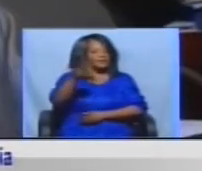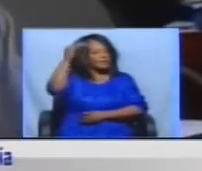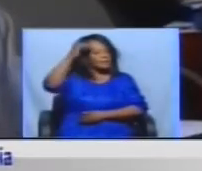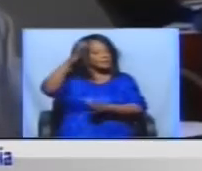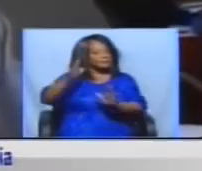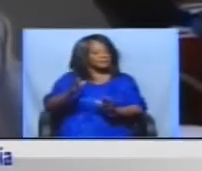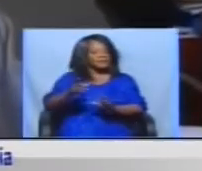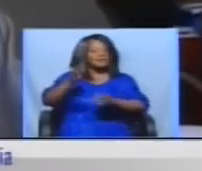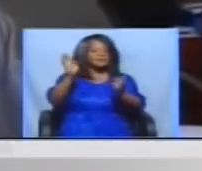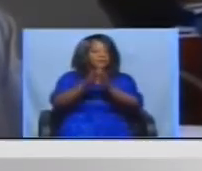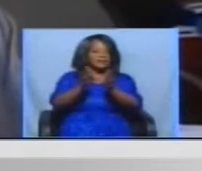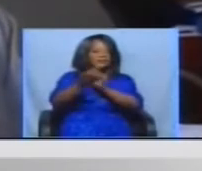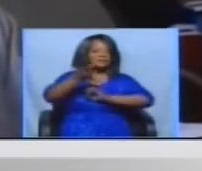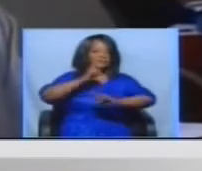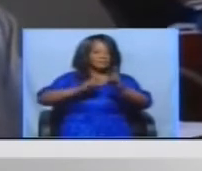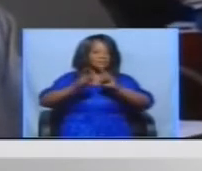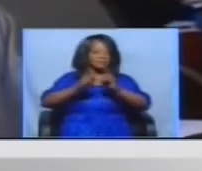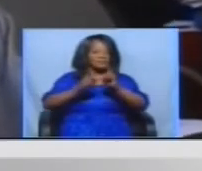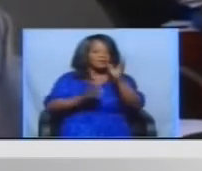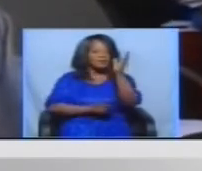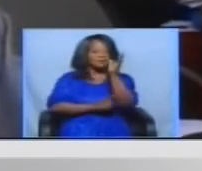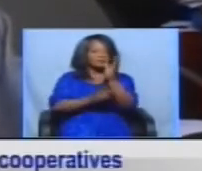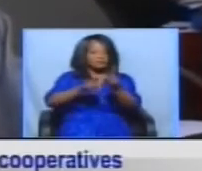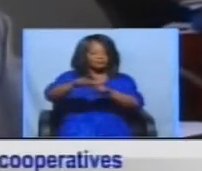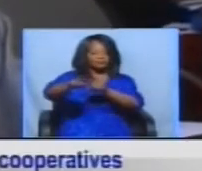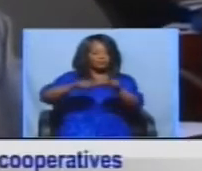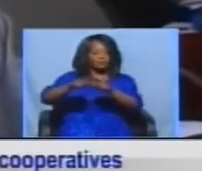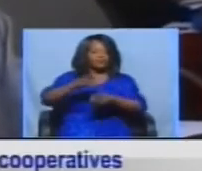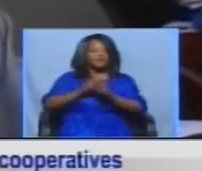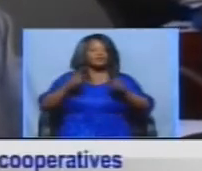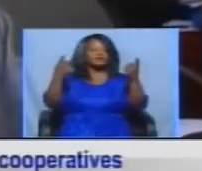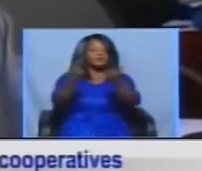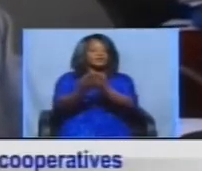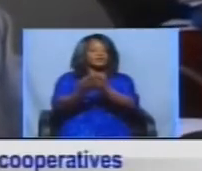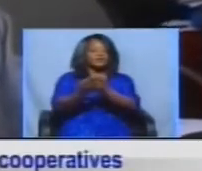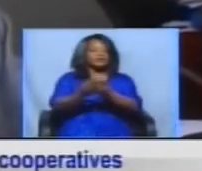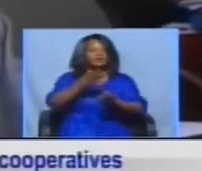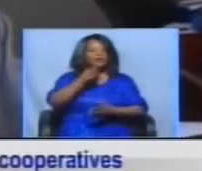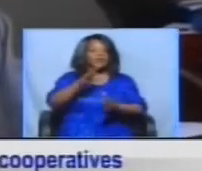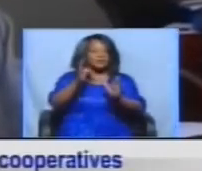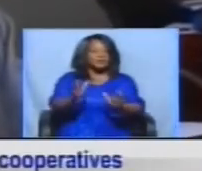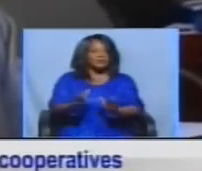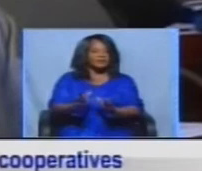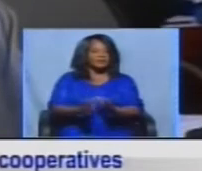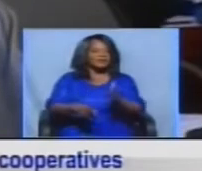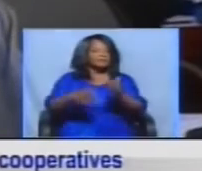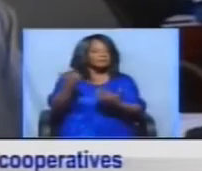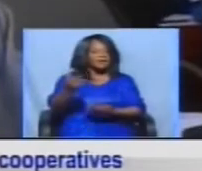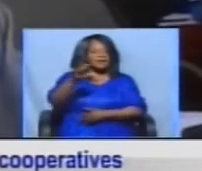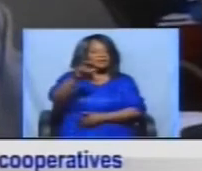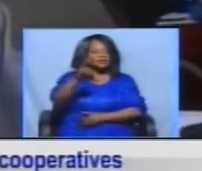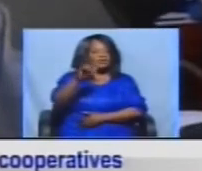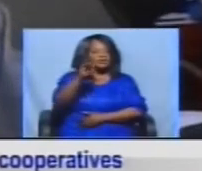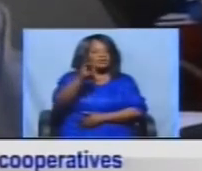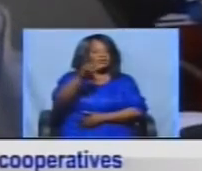during a meeting dubbed Champions of Development for District Commissioners, Council Chairpersons and Council Secretaries. Mr.